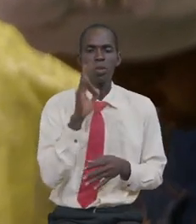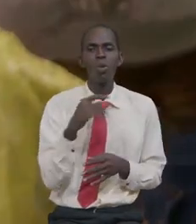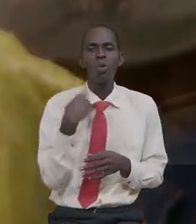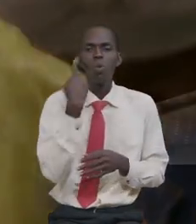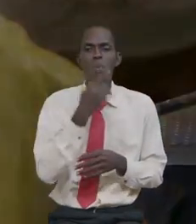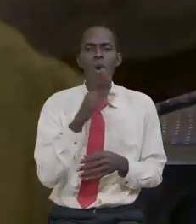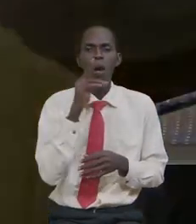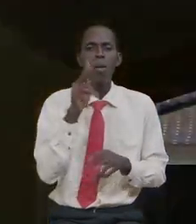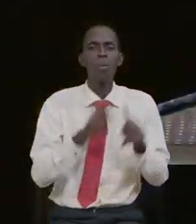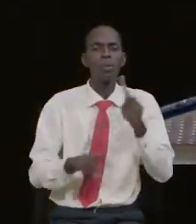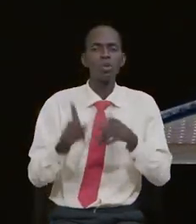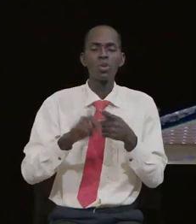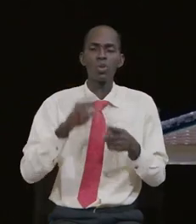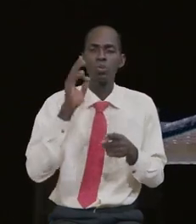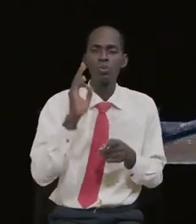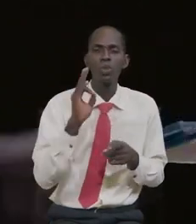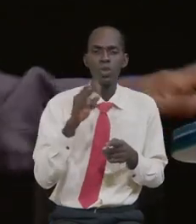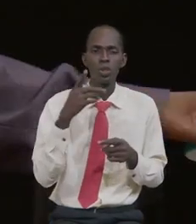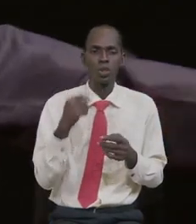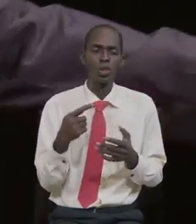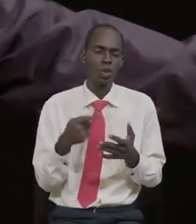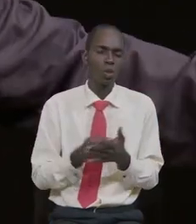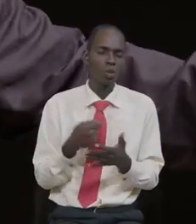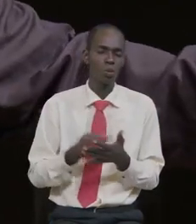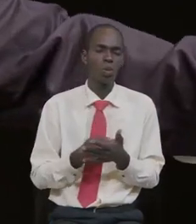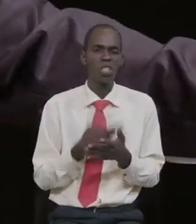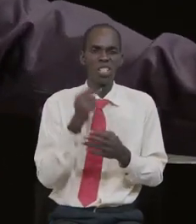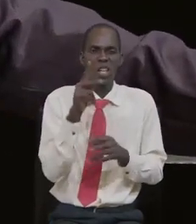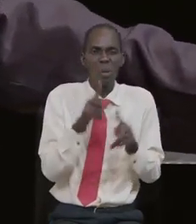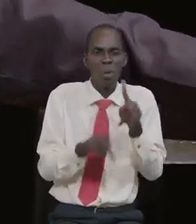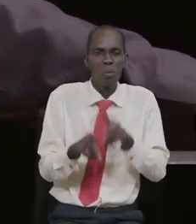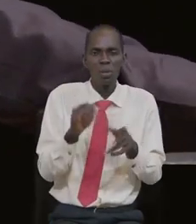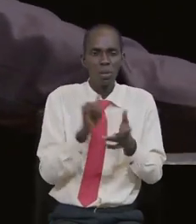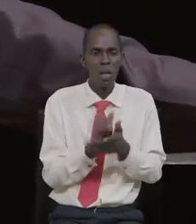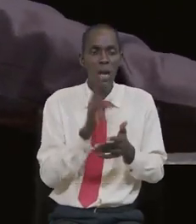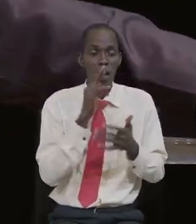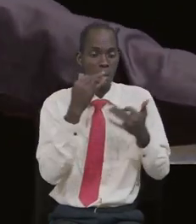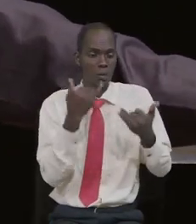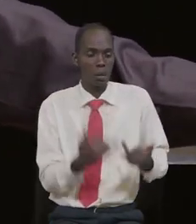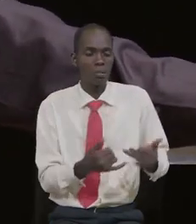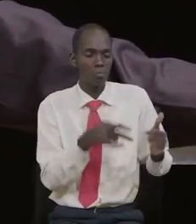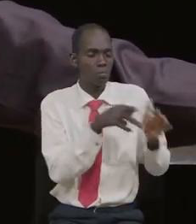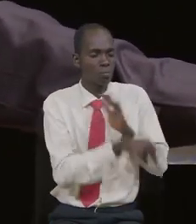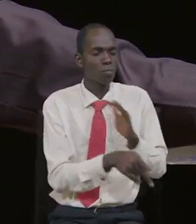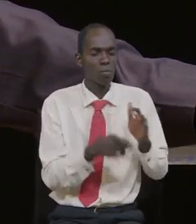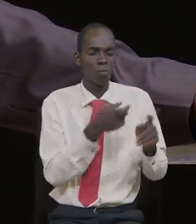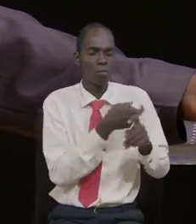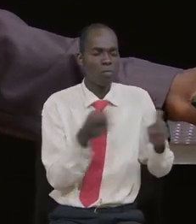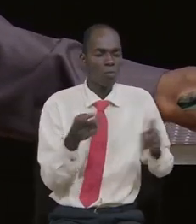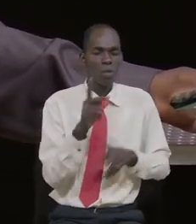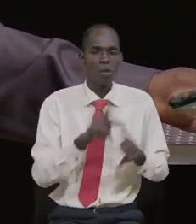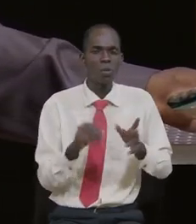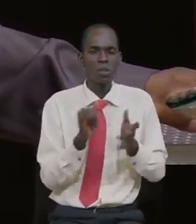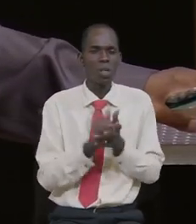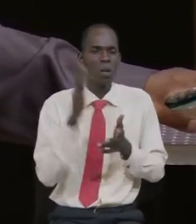preach the kingdom? The gospel of the kingdom, the people that have been persecuted, the people that will not give up, the